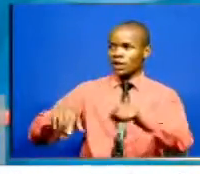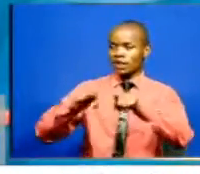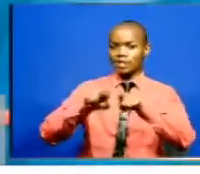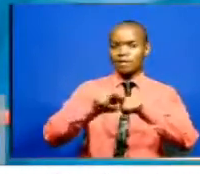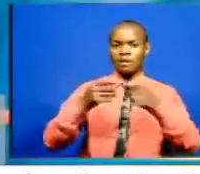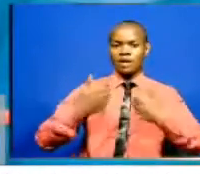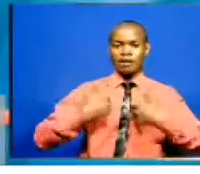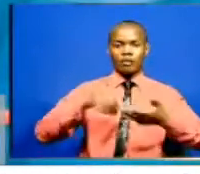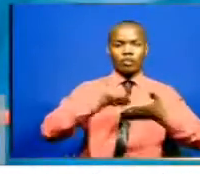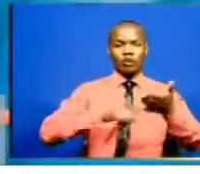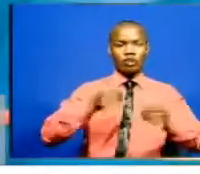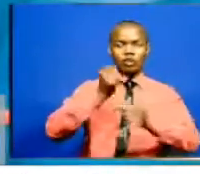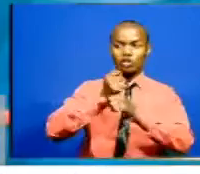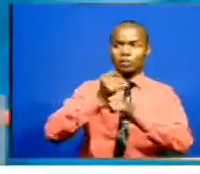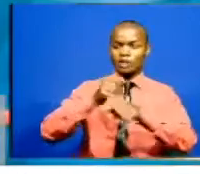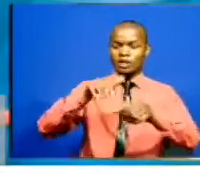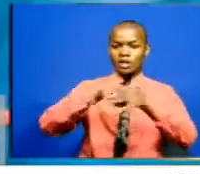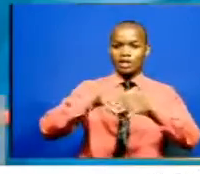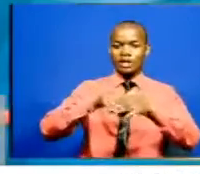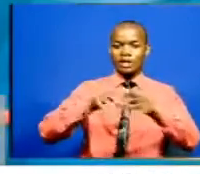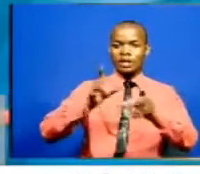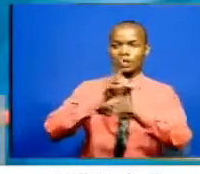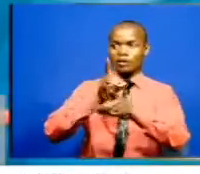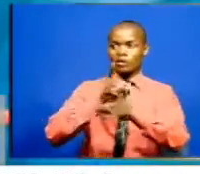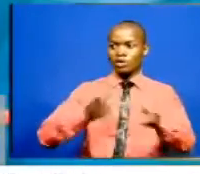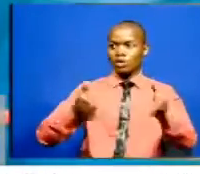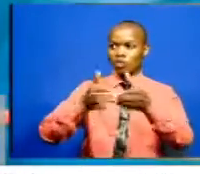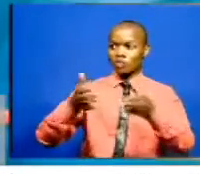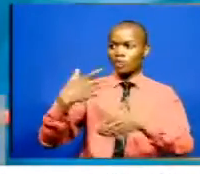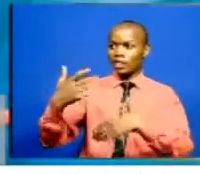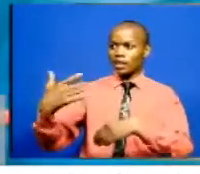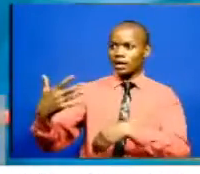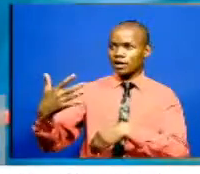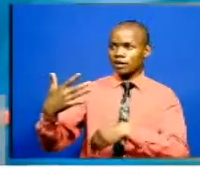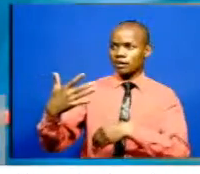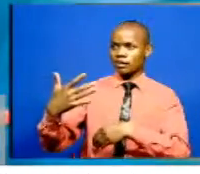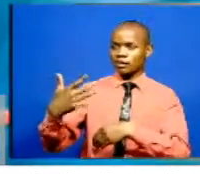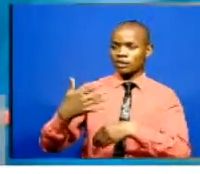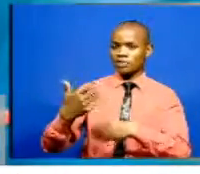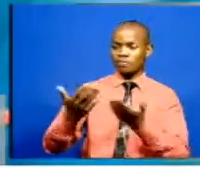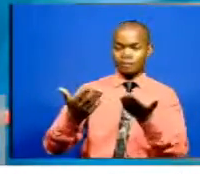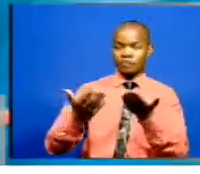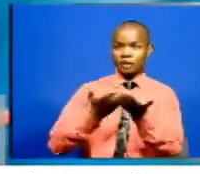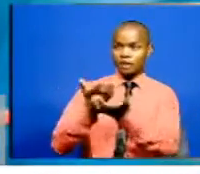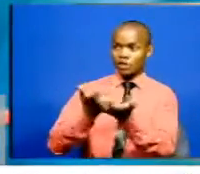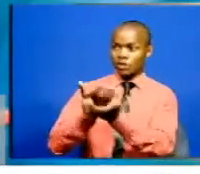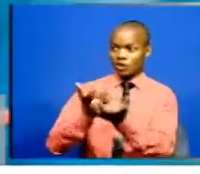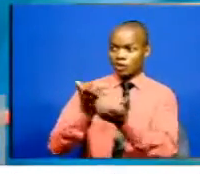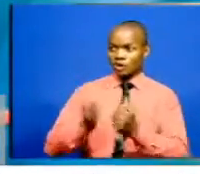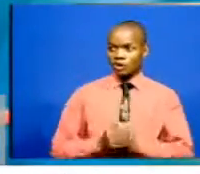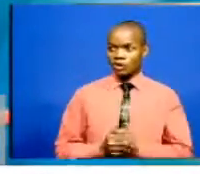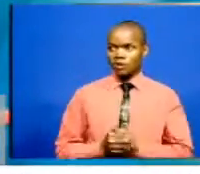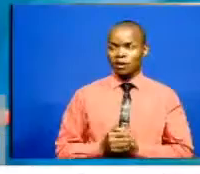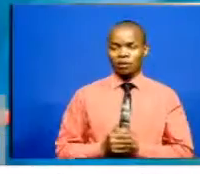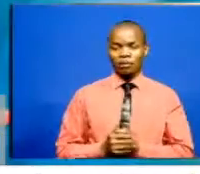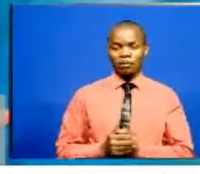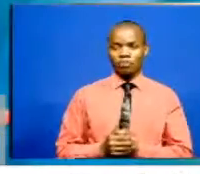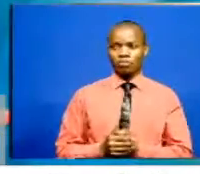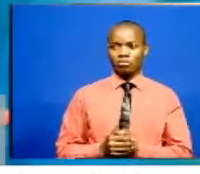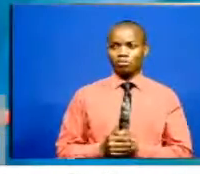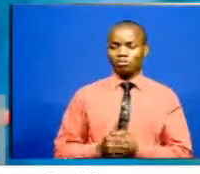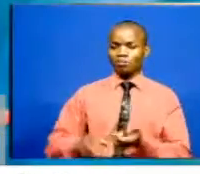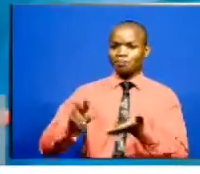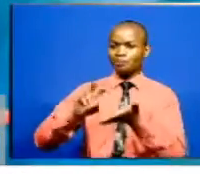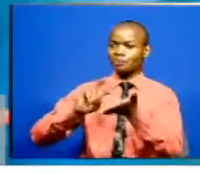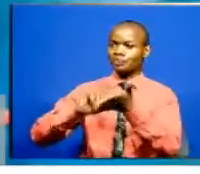of job in key sectors of green green economy. This doesn't mean that we are trying